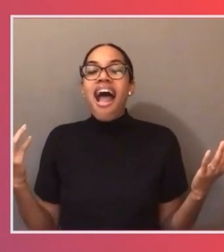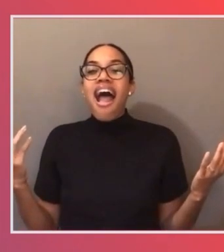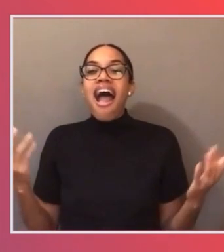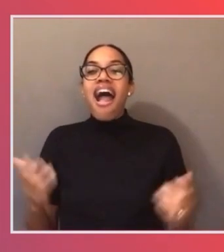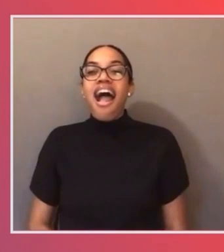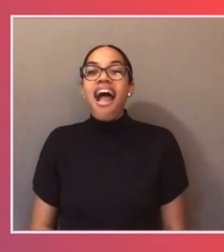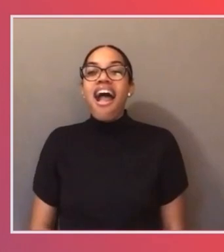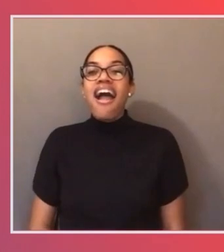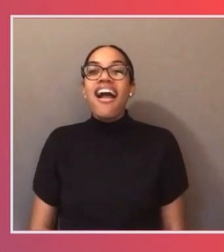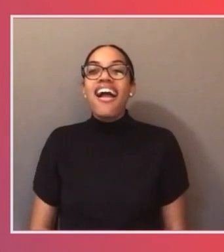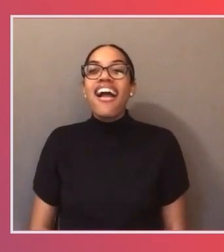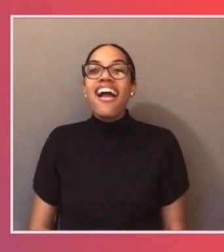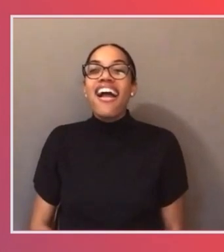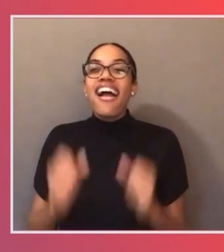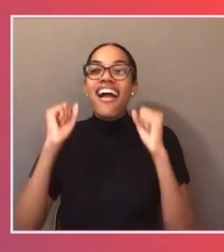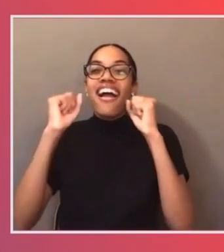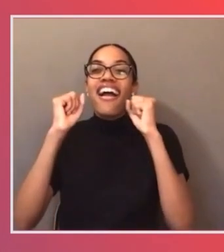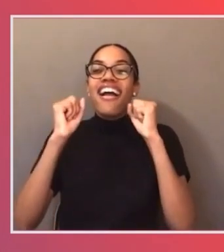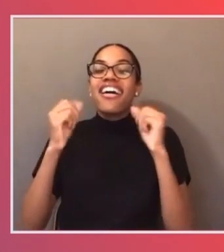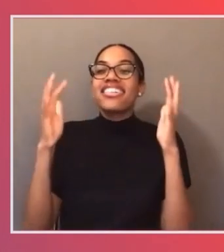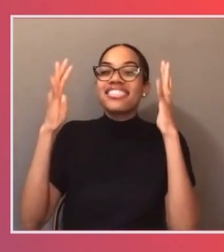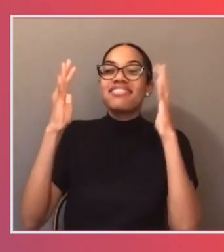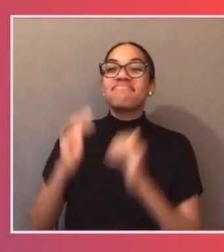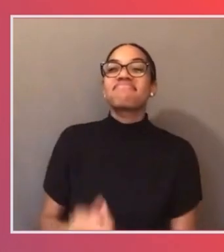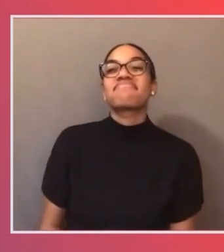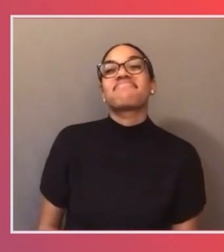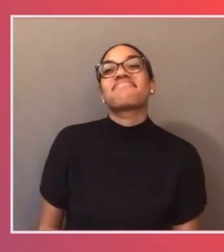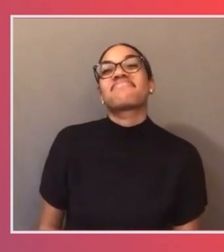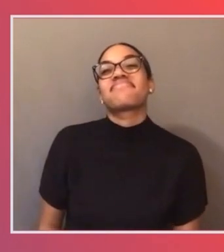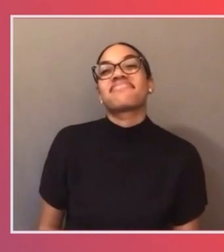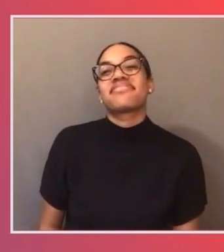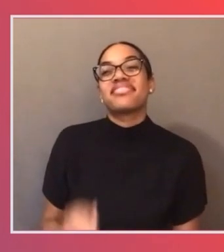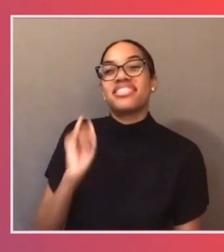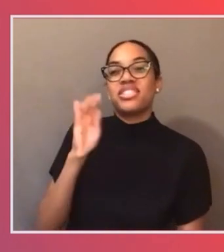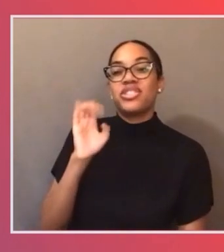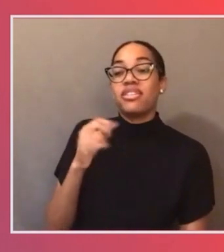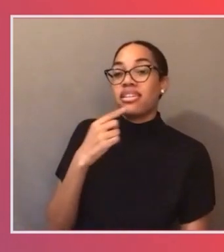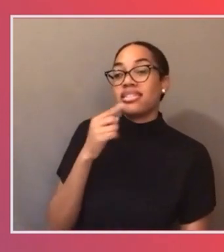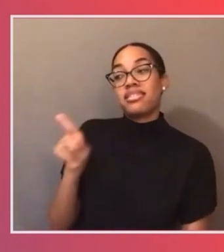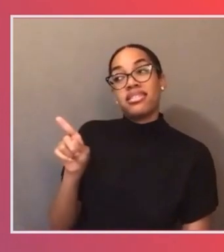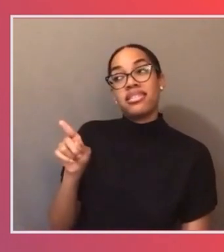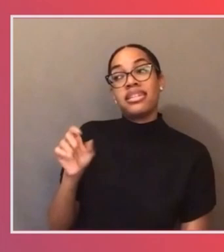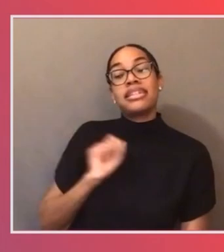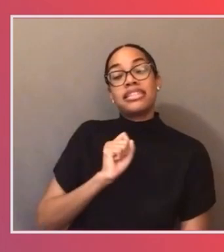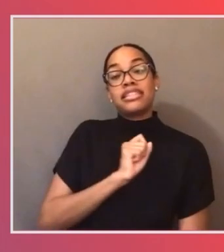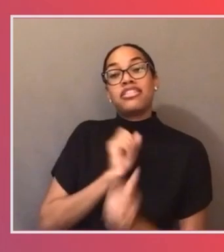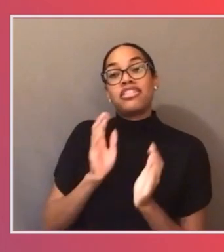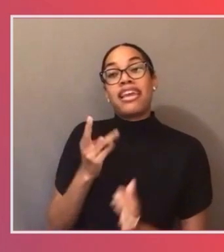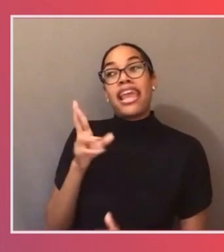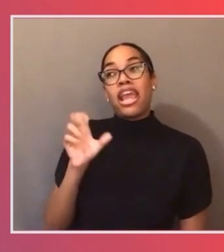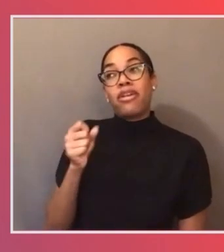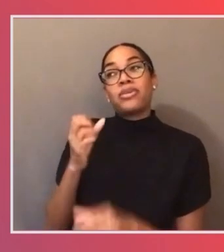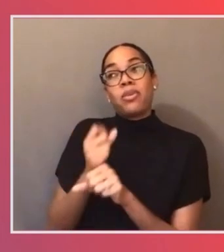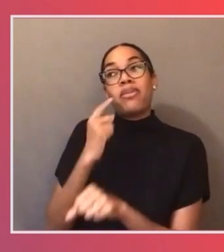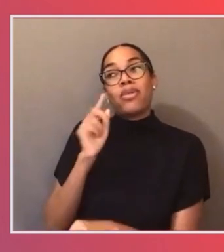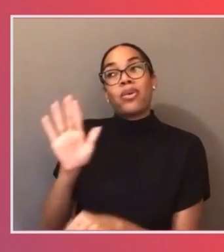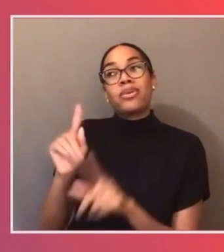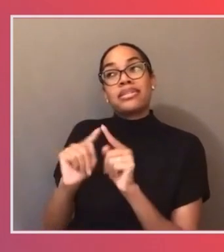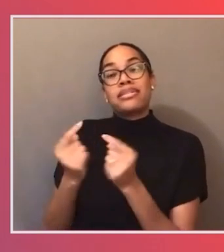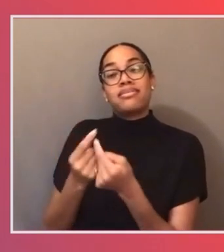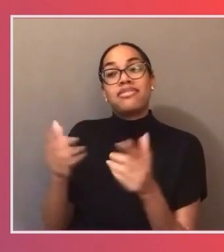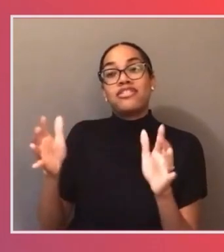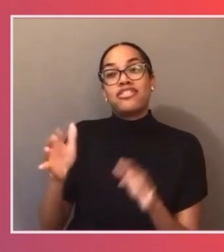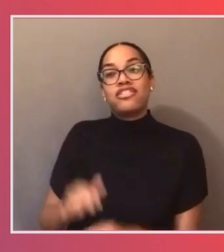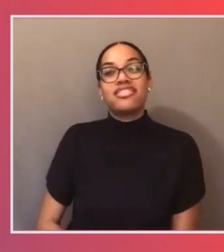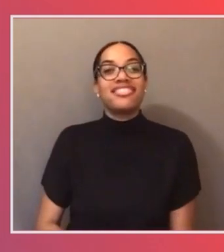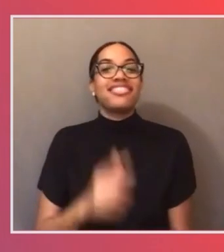All I'll say is Senator Harris carried your team. Yeah, she kind of did. It's kind of true. Thank you, Senator